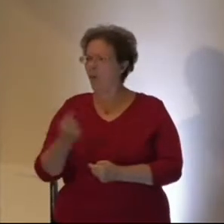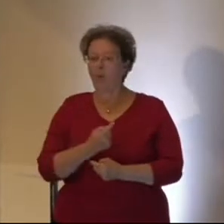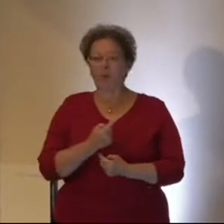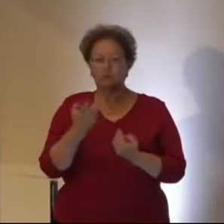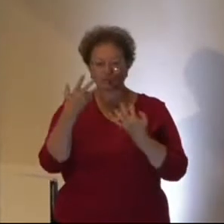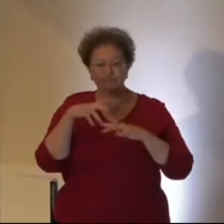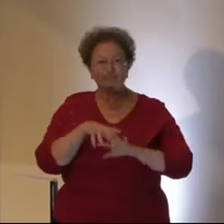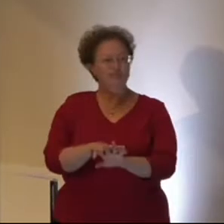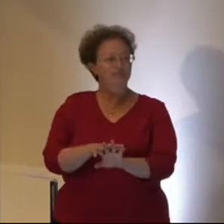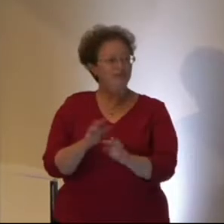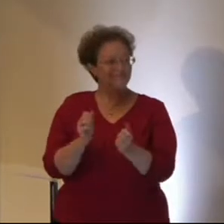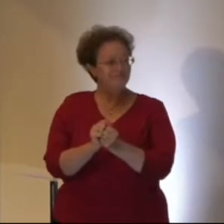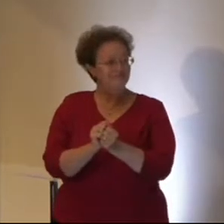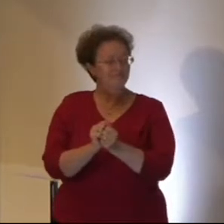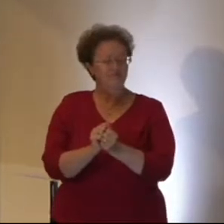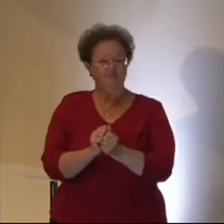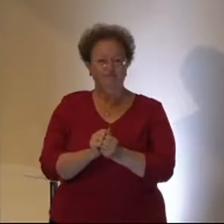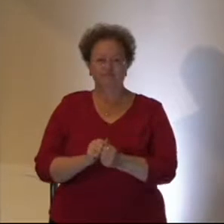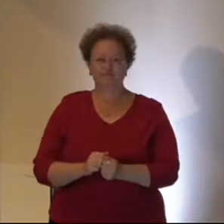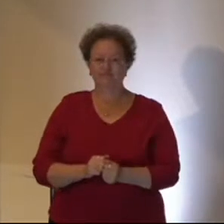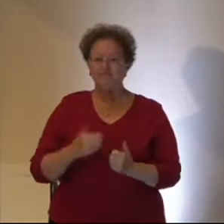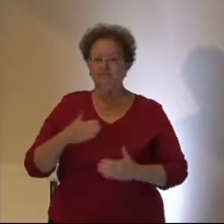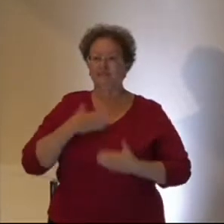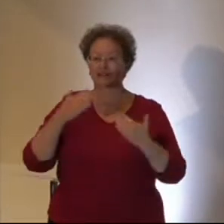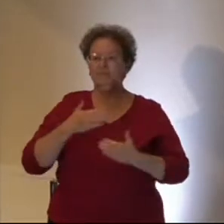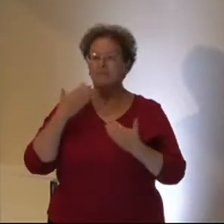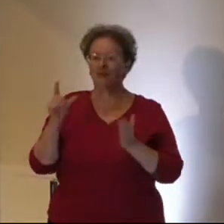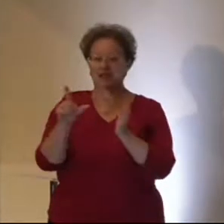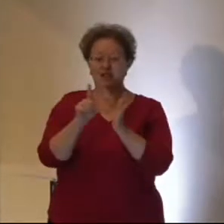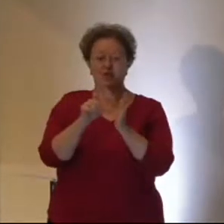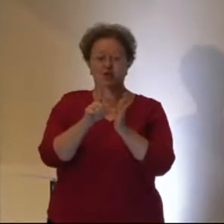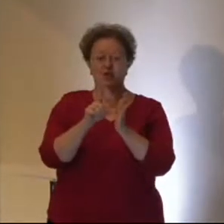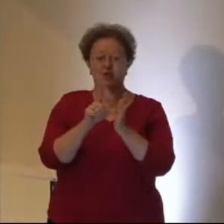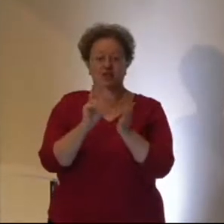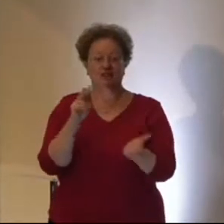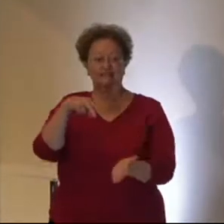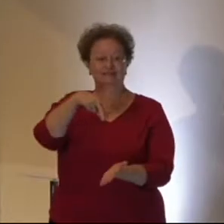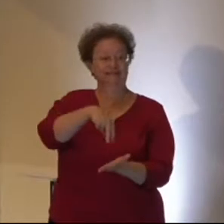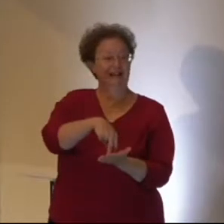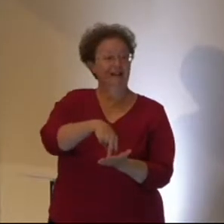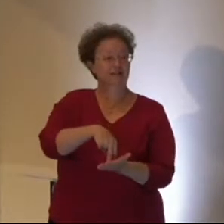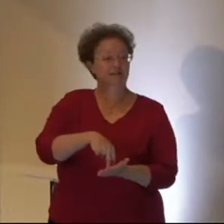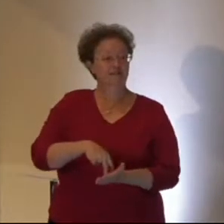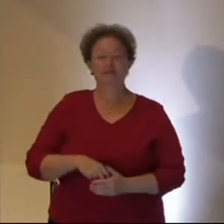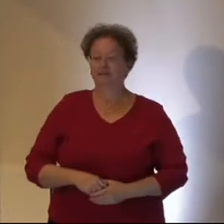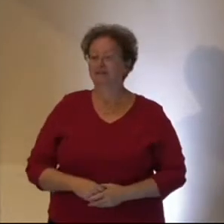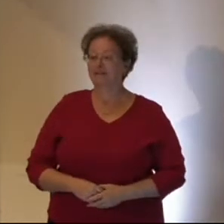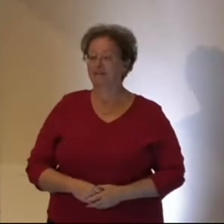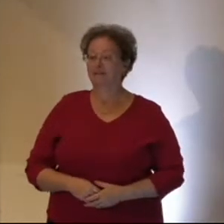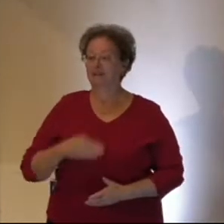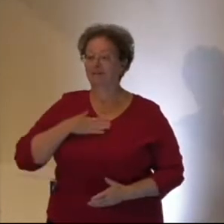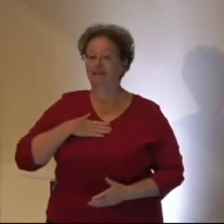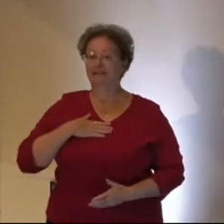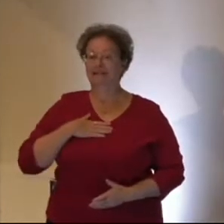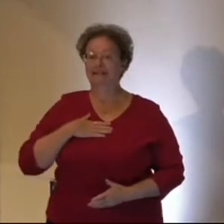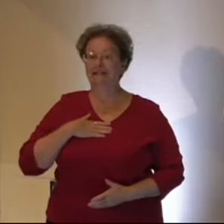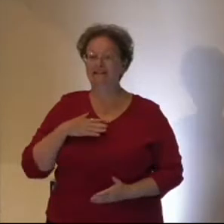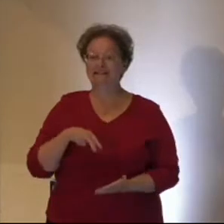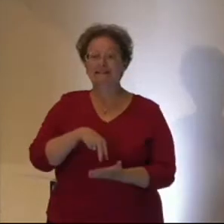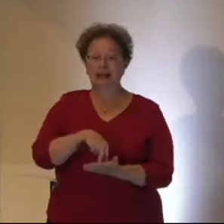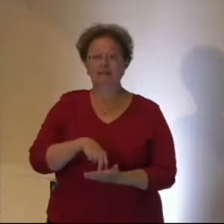what we're going to do. If you're proud to be a Lutheran, please stand as you're able. I'm serious. Stand if you're proud to be a